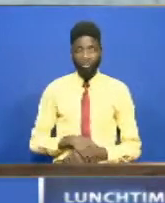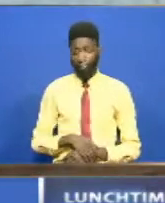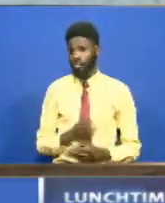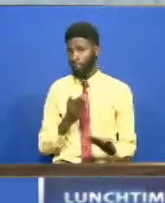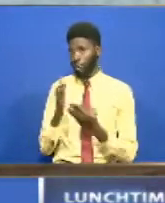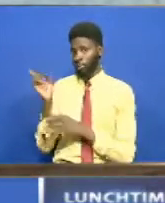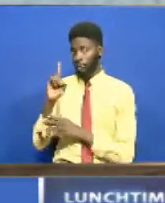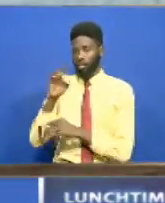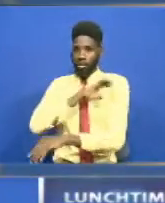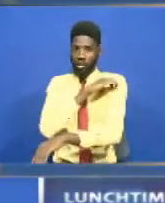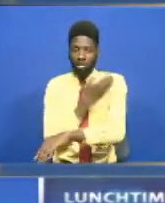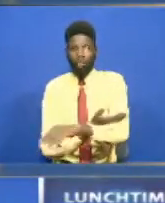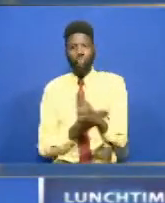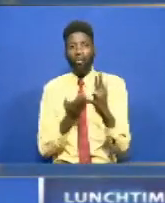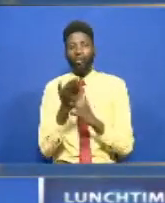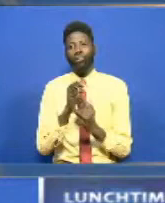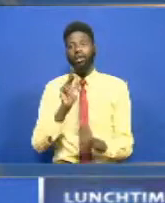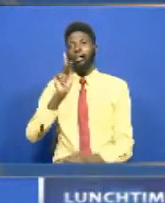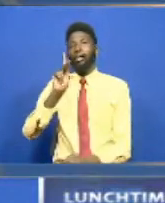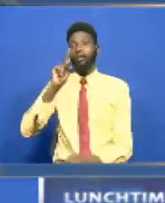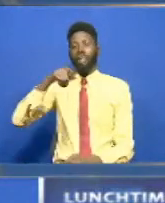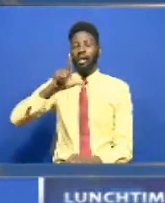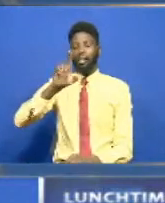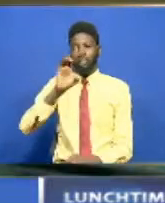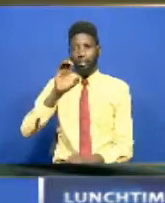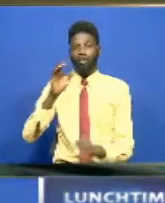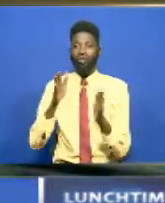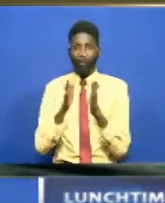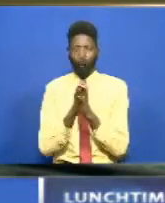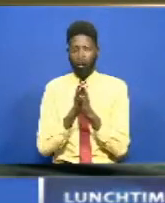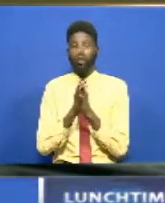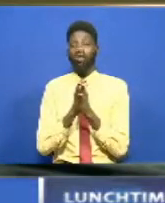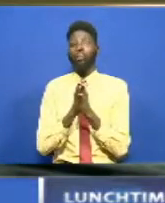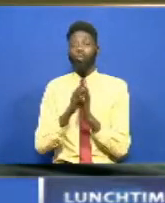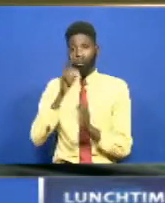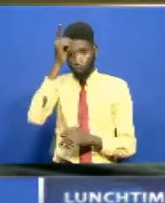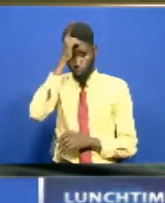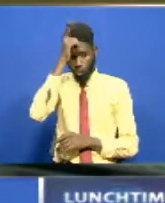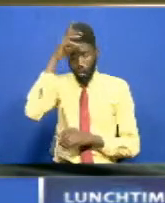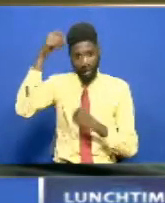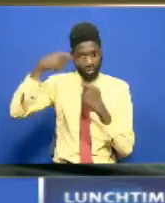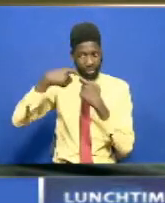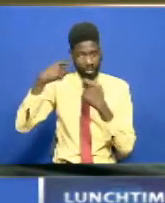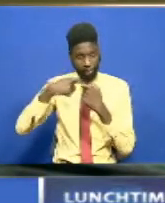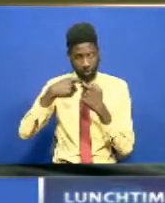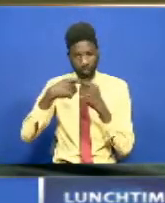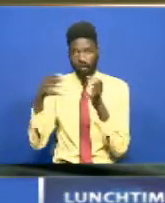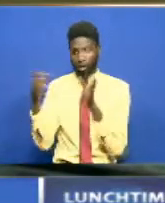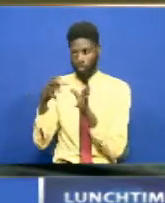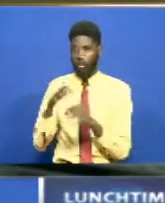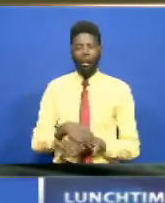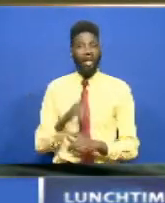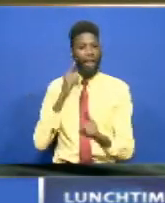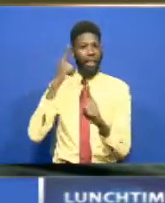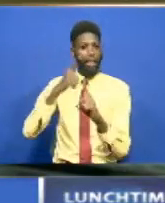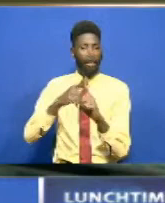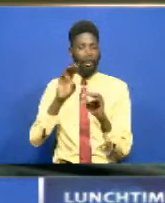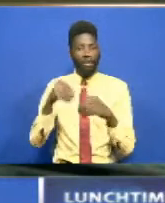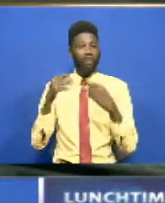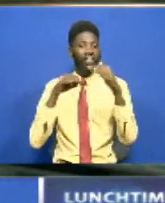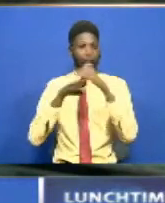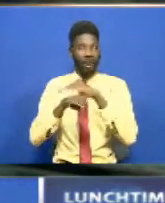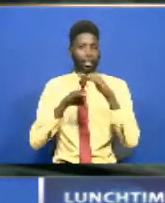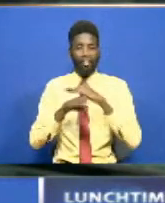Lighting Company and the Rural Electrification and Renewable Energy Corporation. COSAP aims to provide access to electricity to